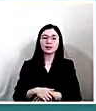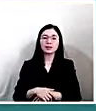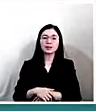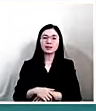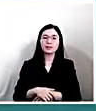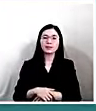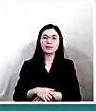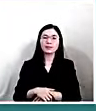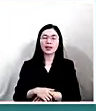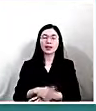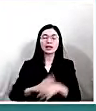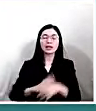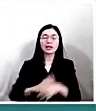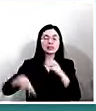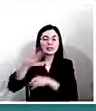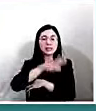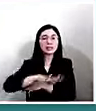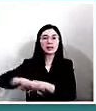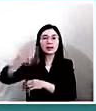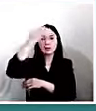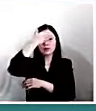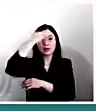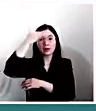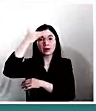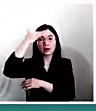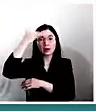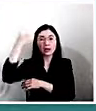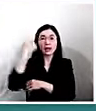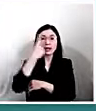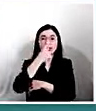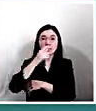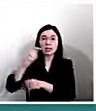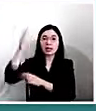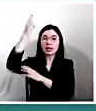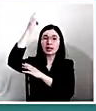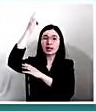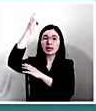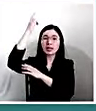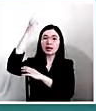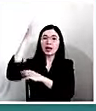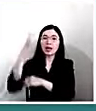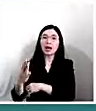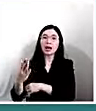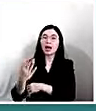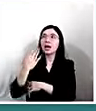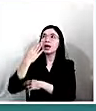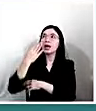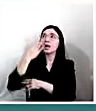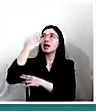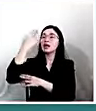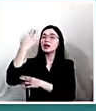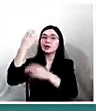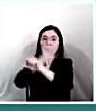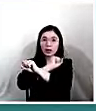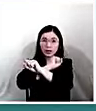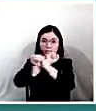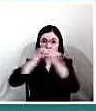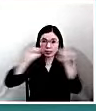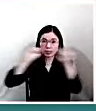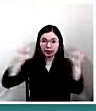They forgot the God who had saved them, who had